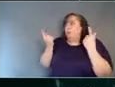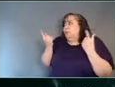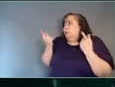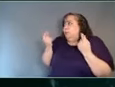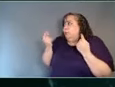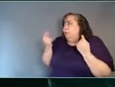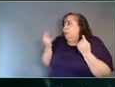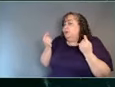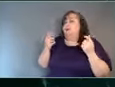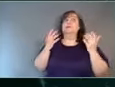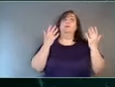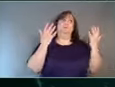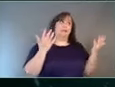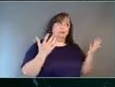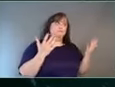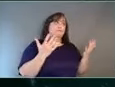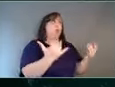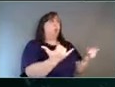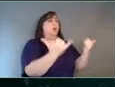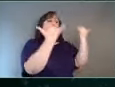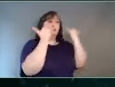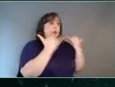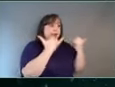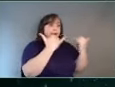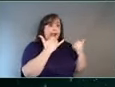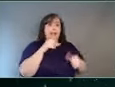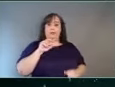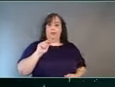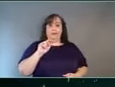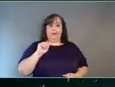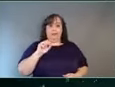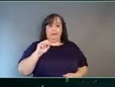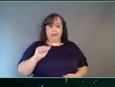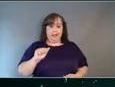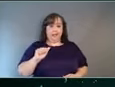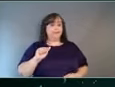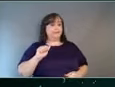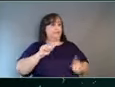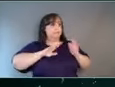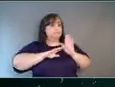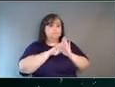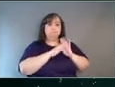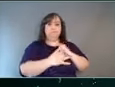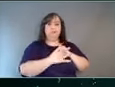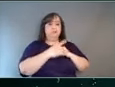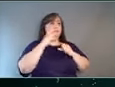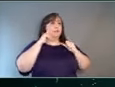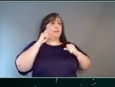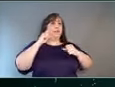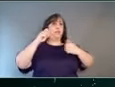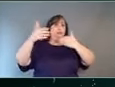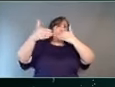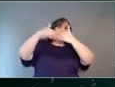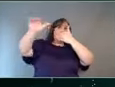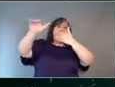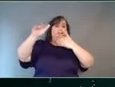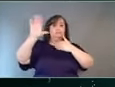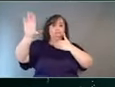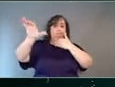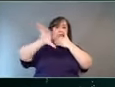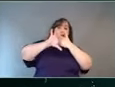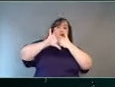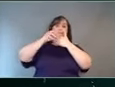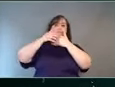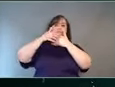not, as we speak, NASA is developing technology to deflect an asteroid so that it would not hit the Earth.